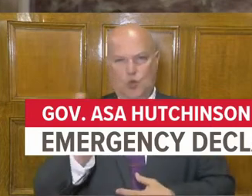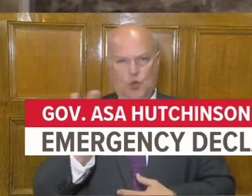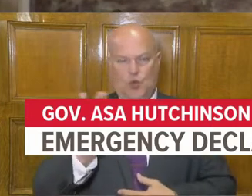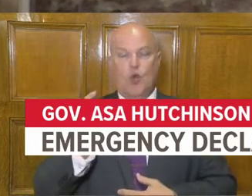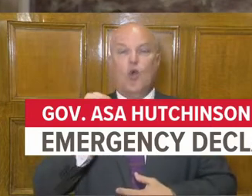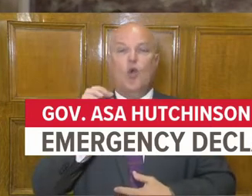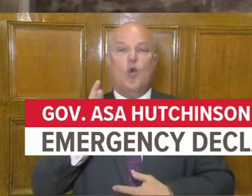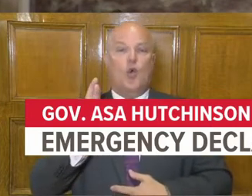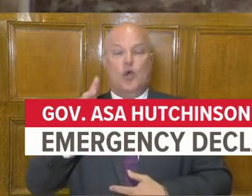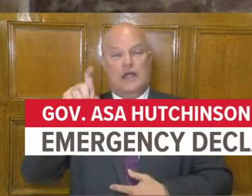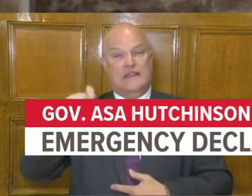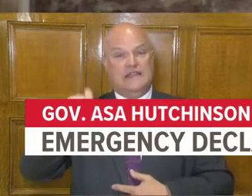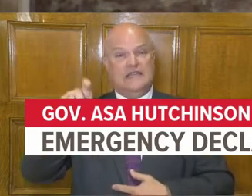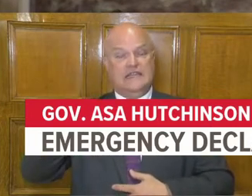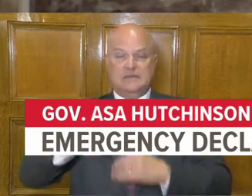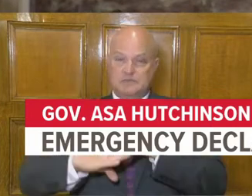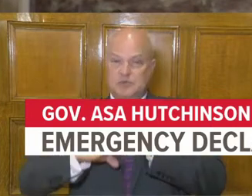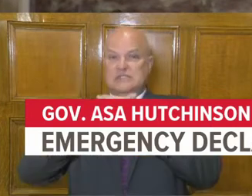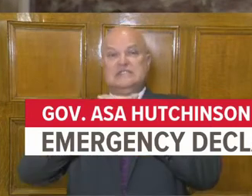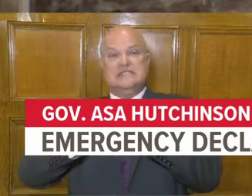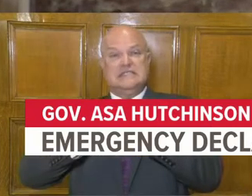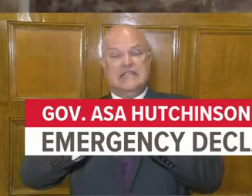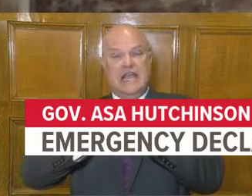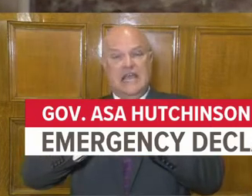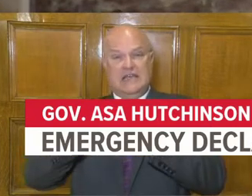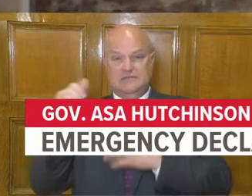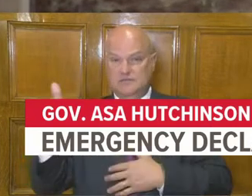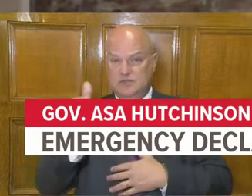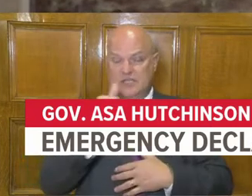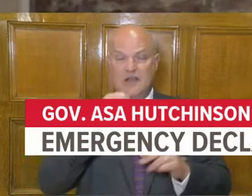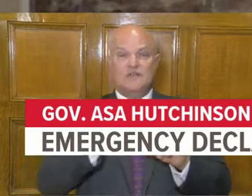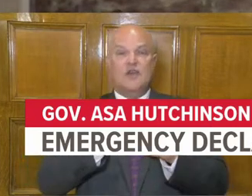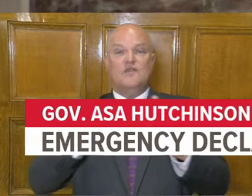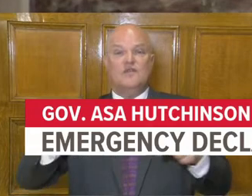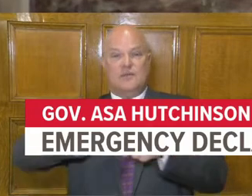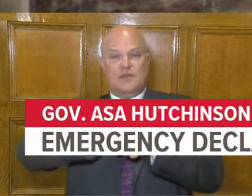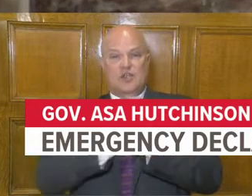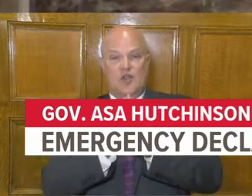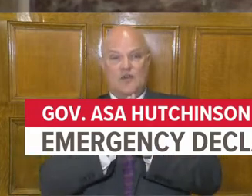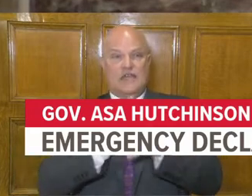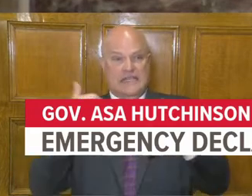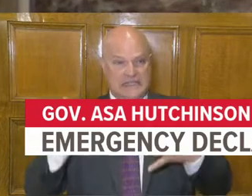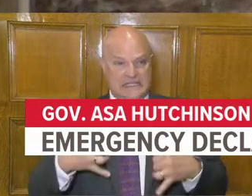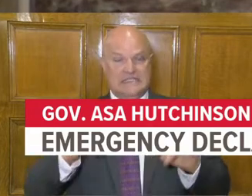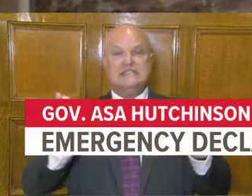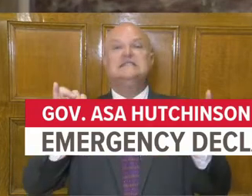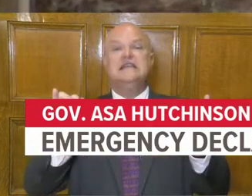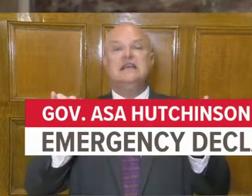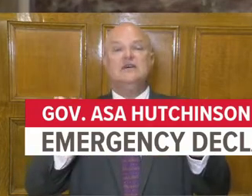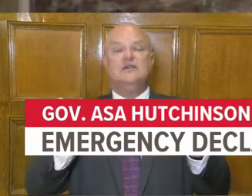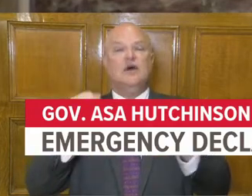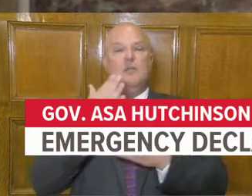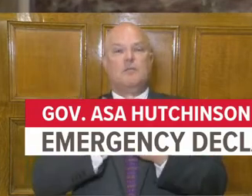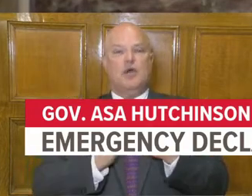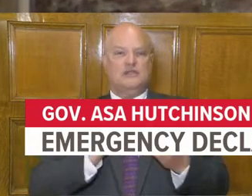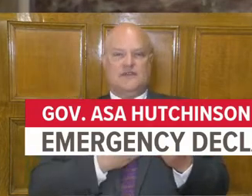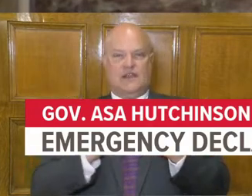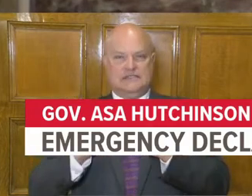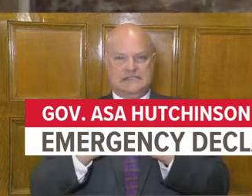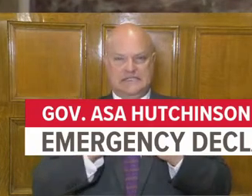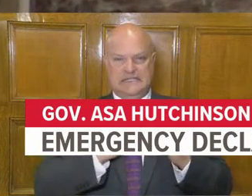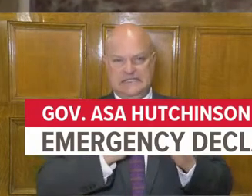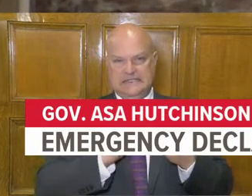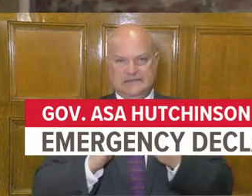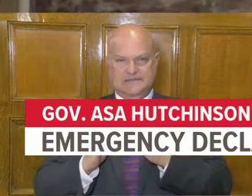or the need to protect from the virus that is still remaining in parts of our communities.